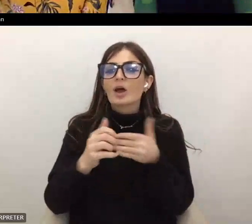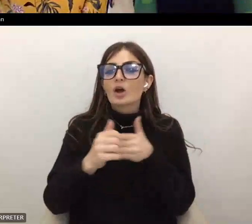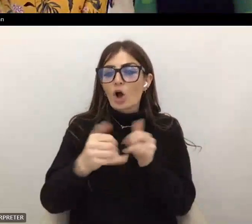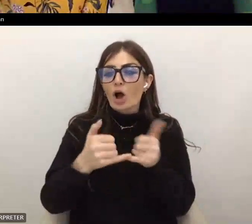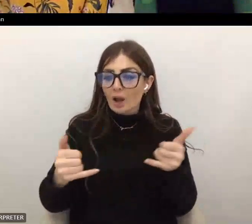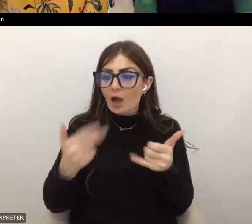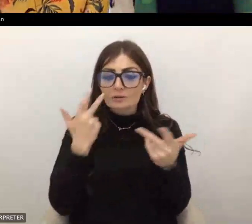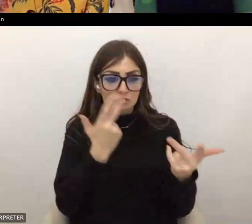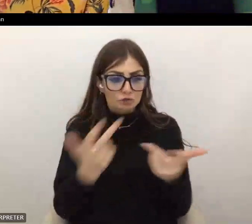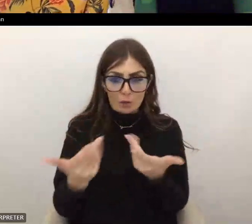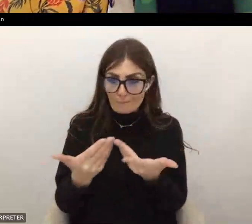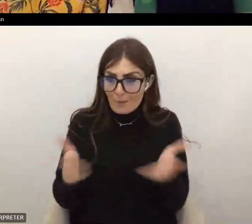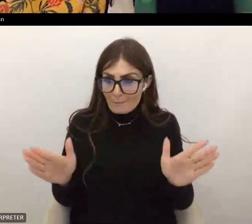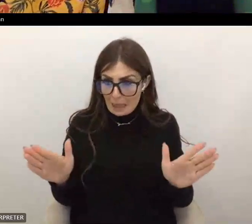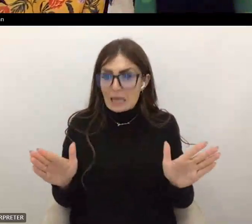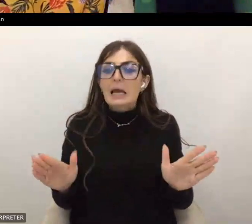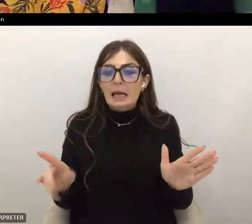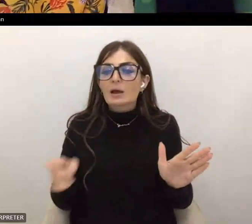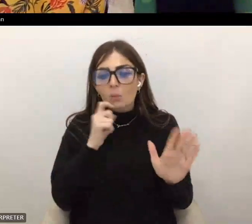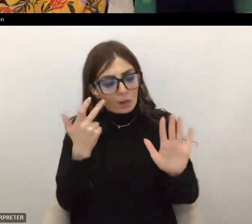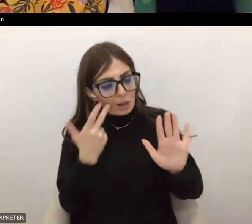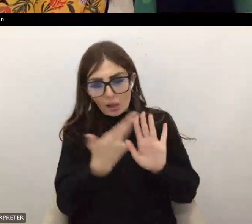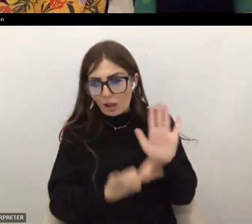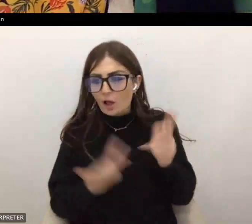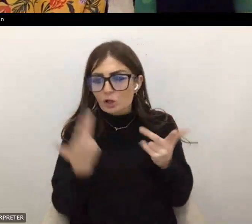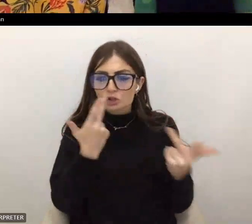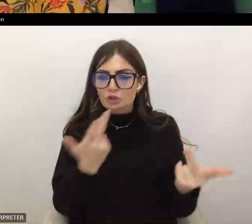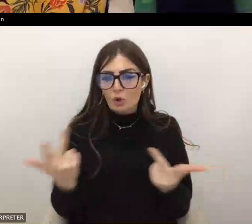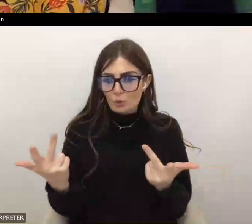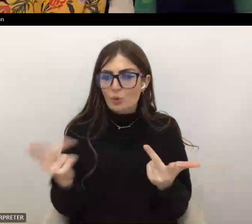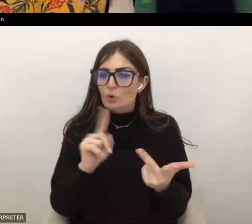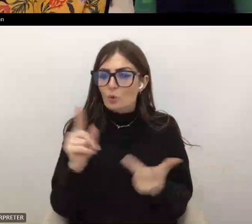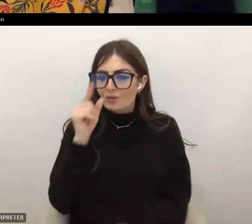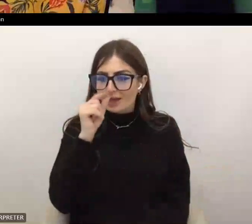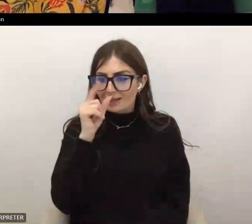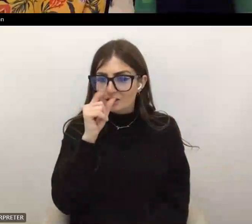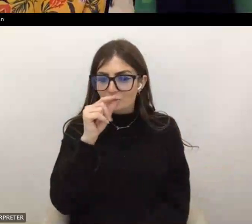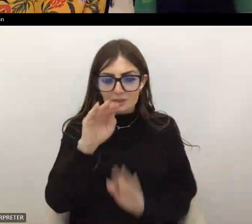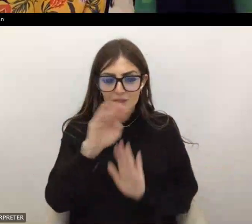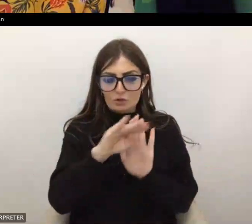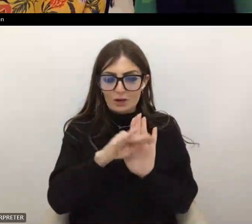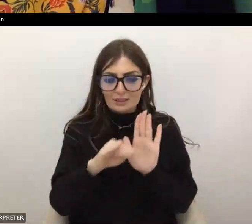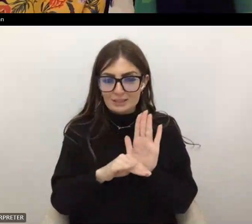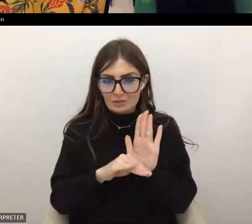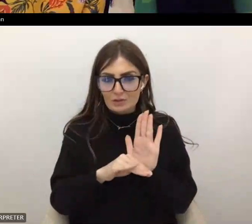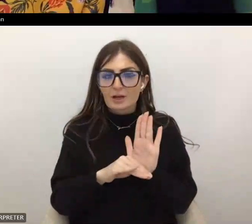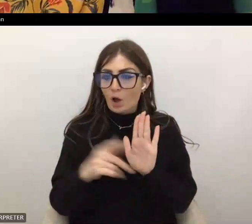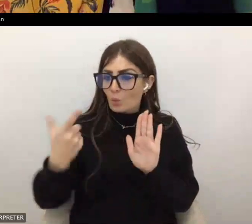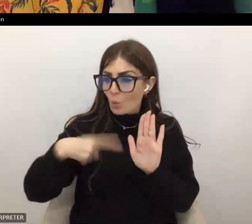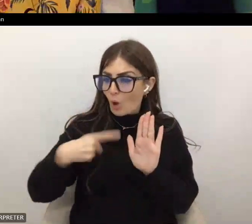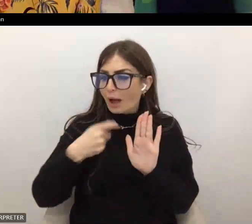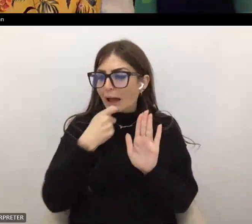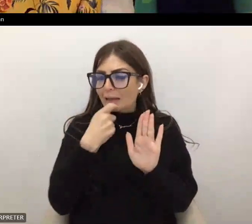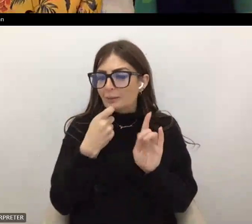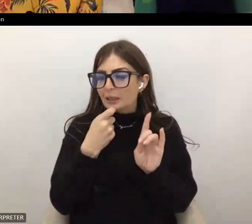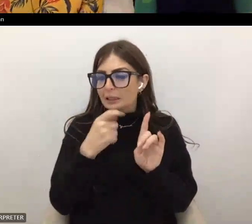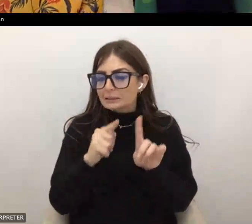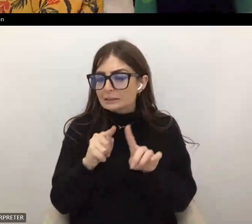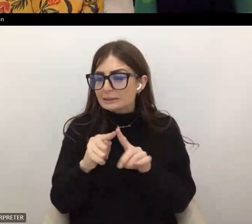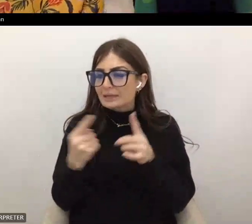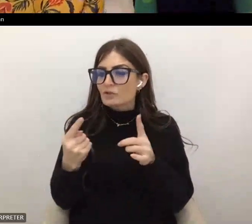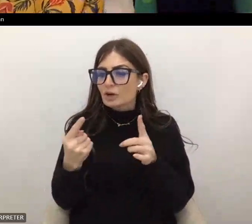public, then it will clearly detail what that eligibility criteria is, because it is slightly different